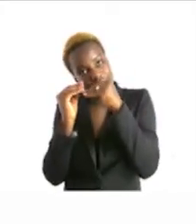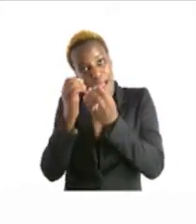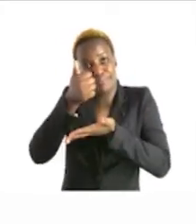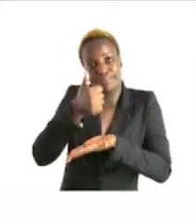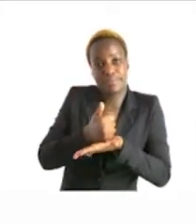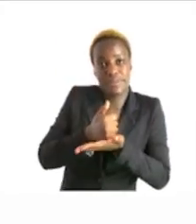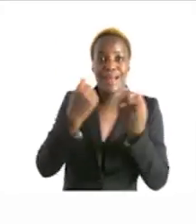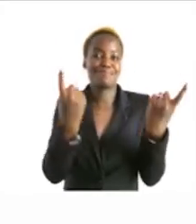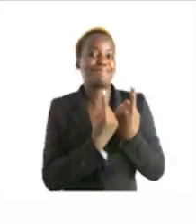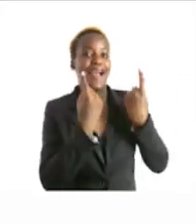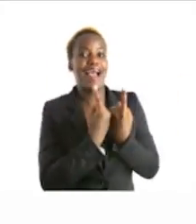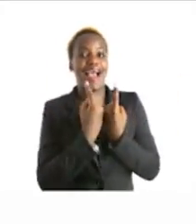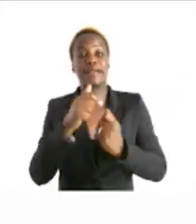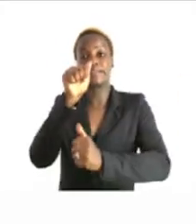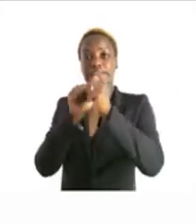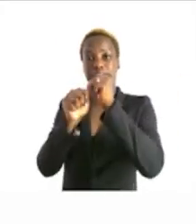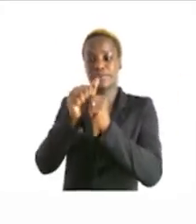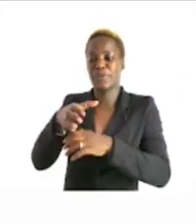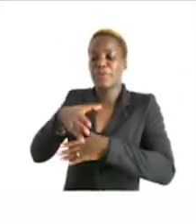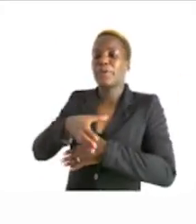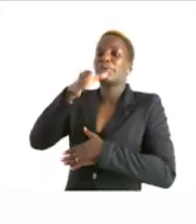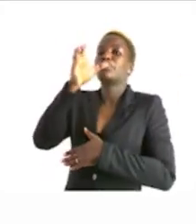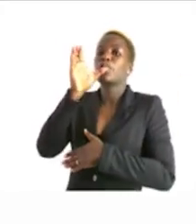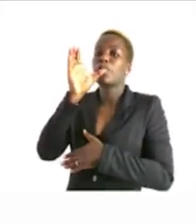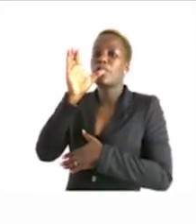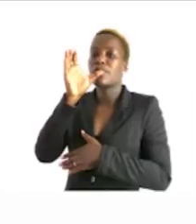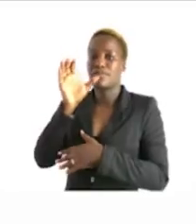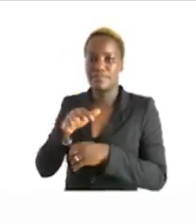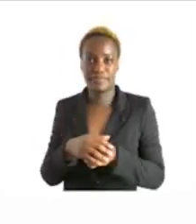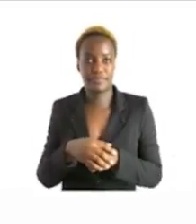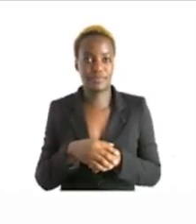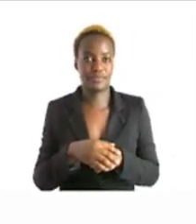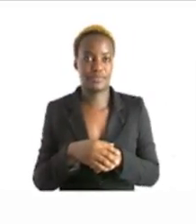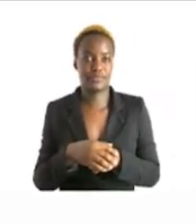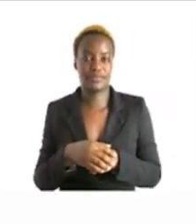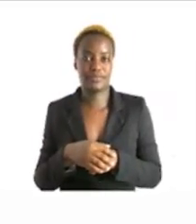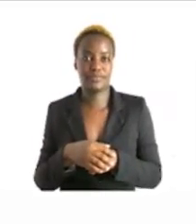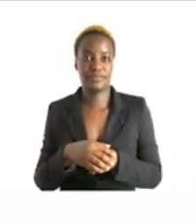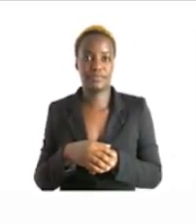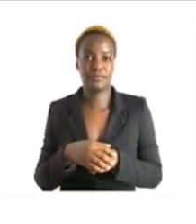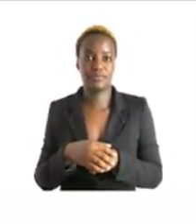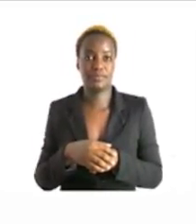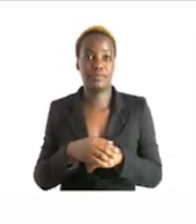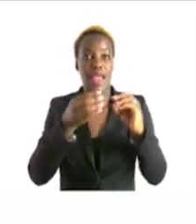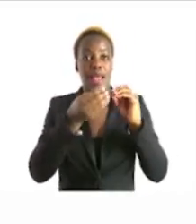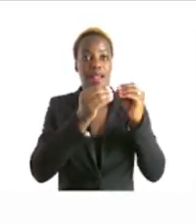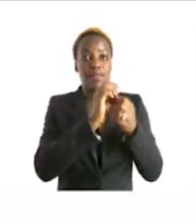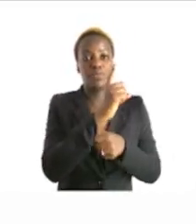play eat and drinks let's complete number one